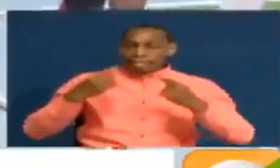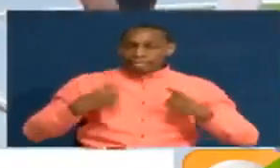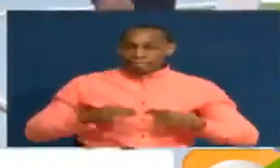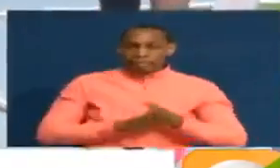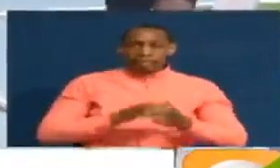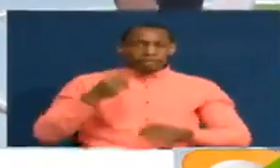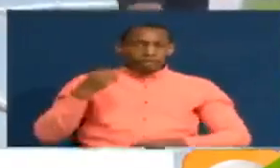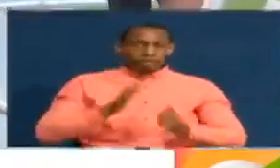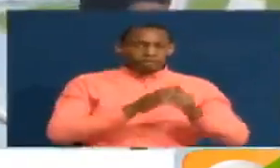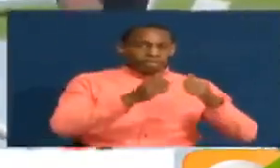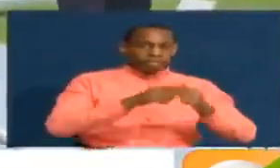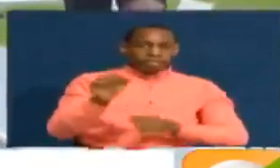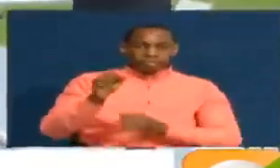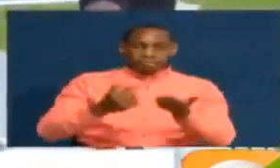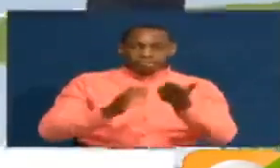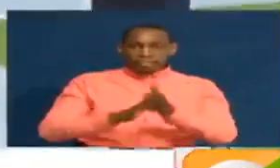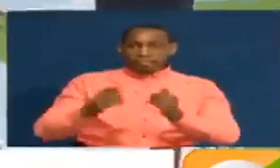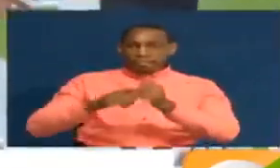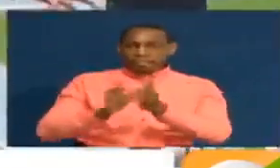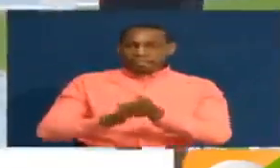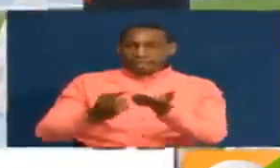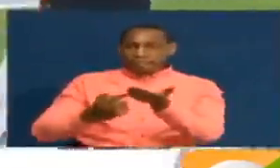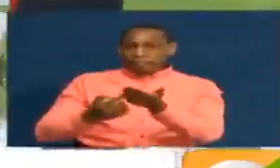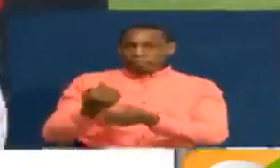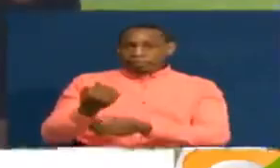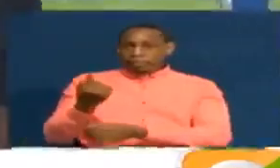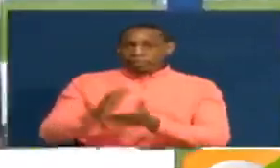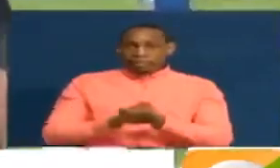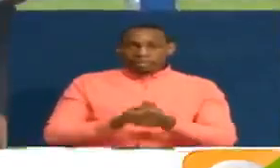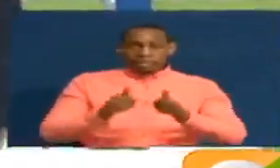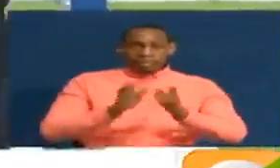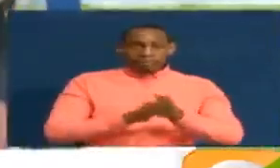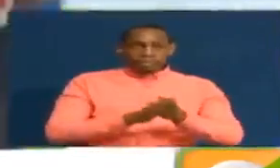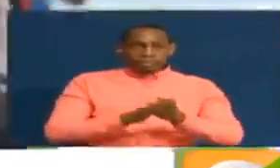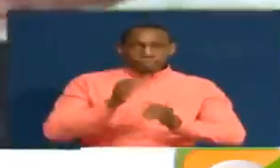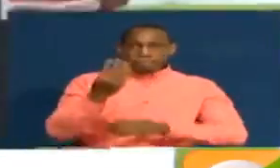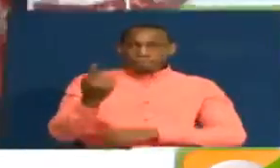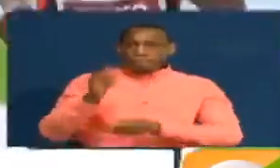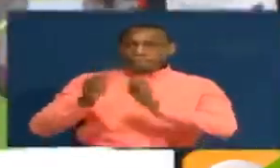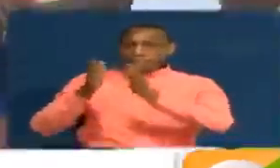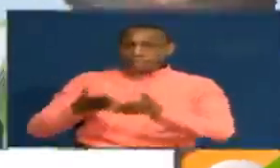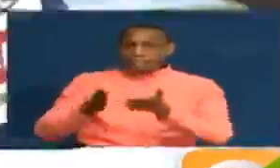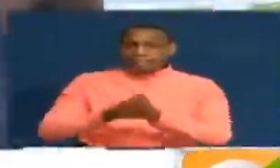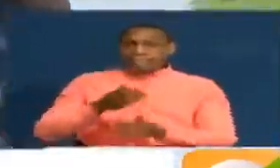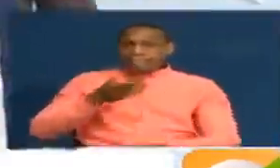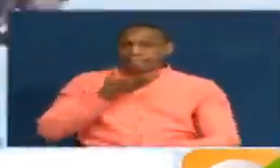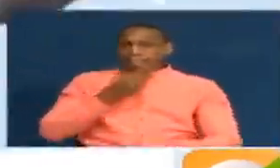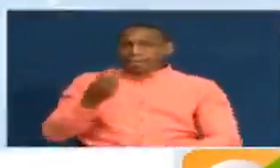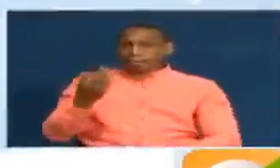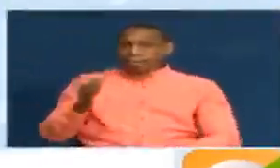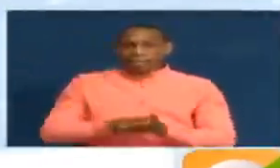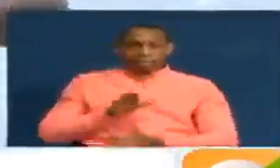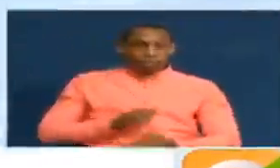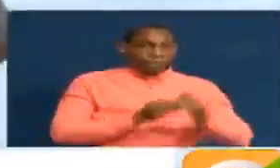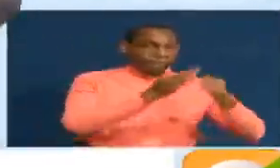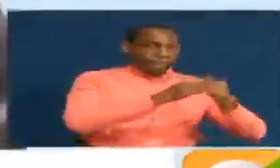medals, 6 gold, 6 silver and 1 bronze. And the current roster of 41 athletes, 23 men and